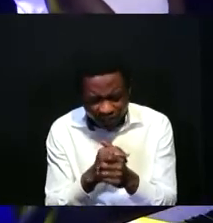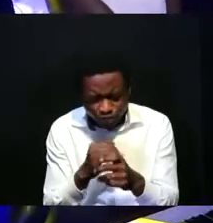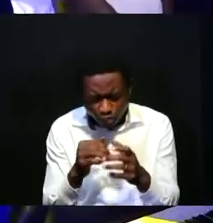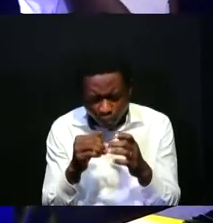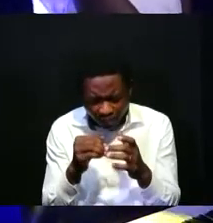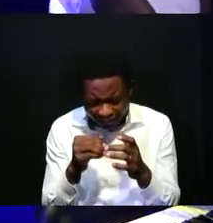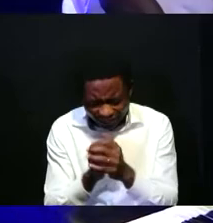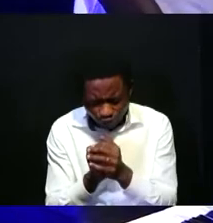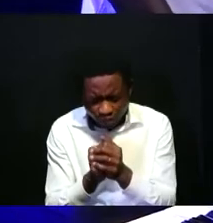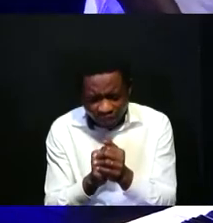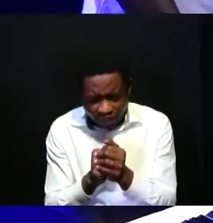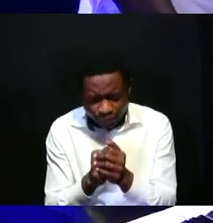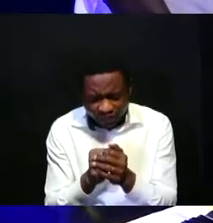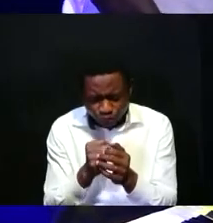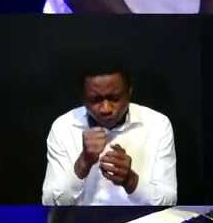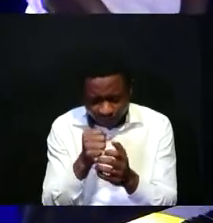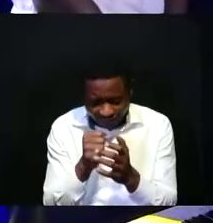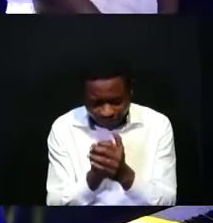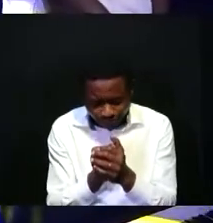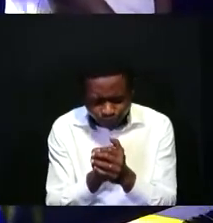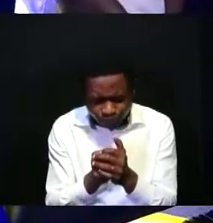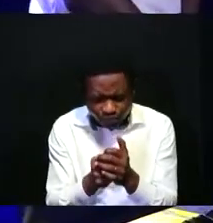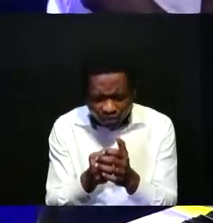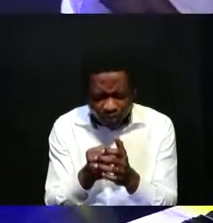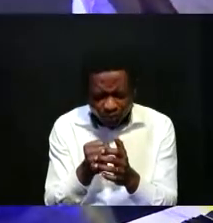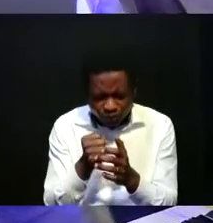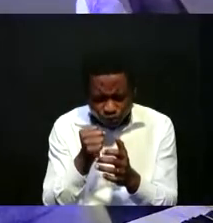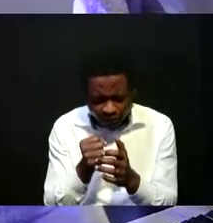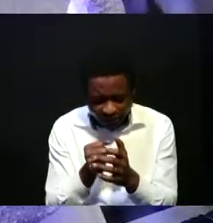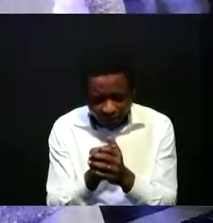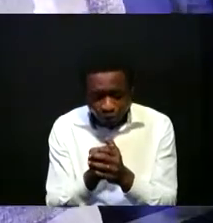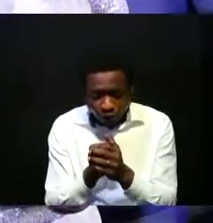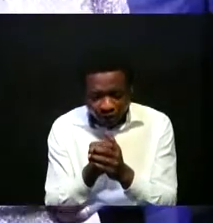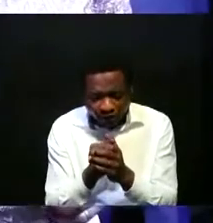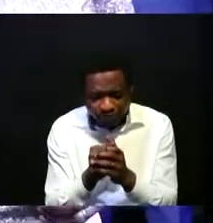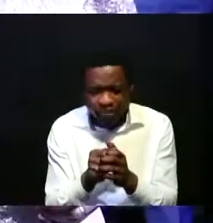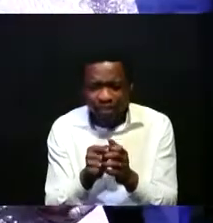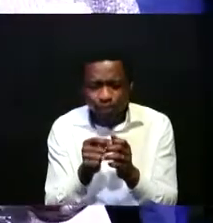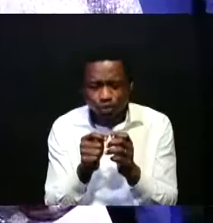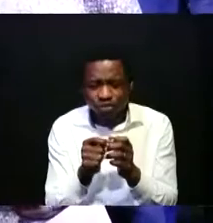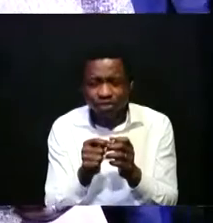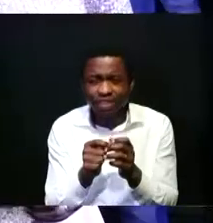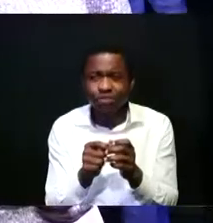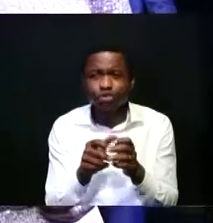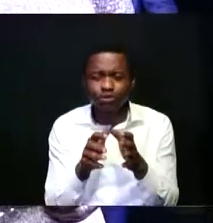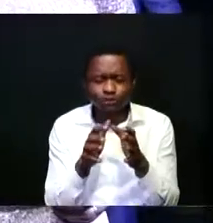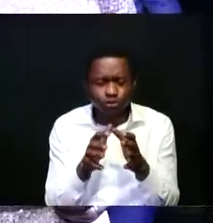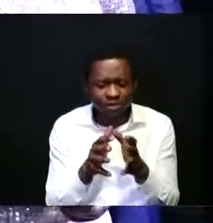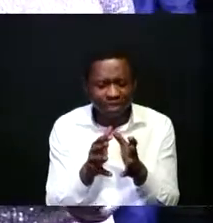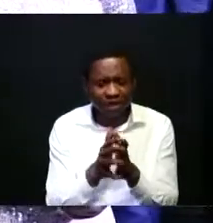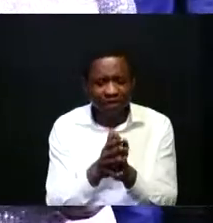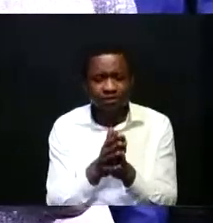divine intervention, O God. The heart of kings, the heart of husbands and wives are in your hands, O